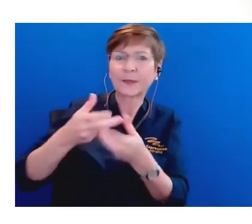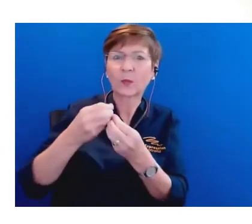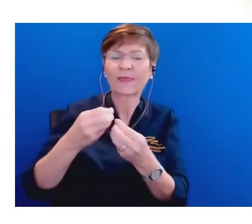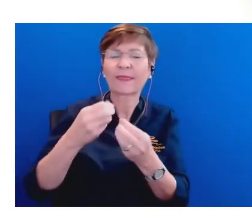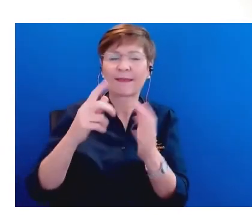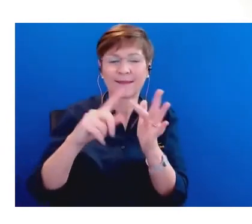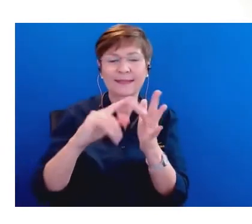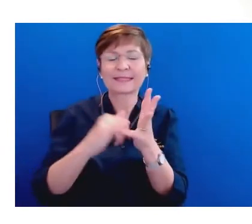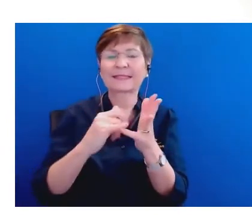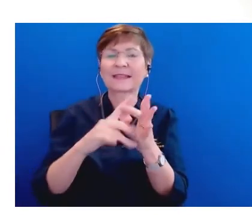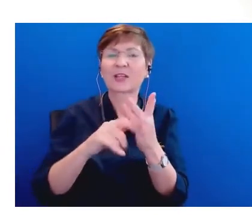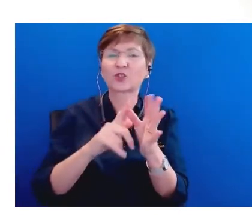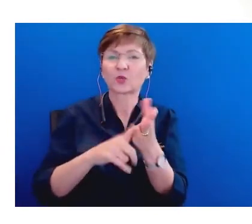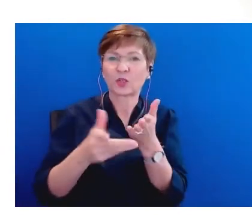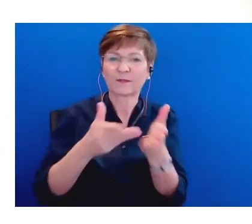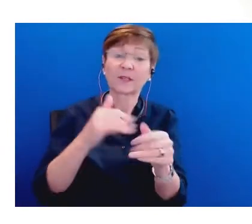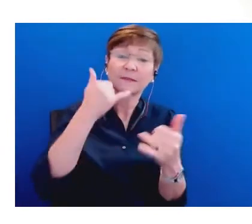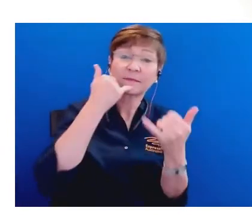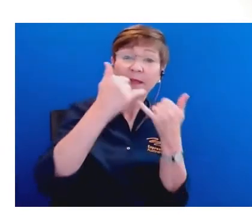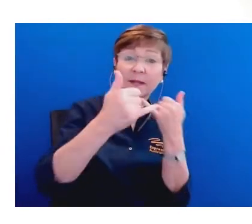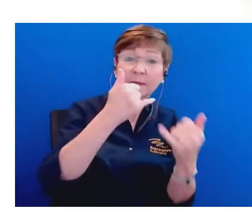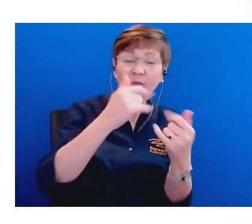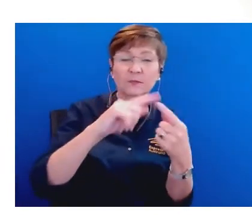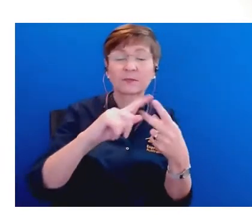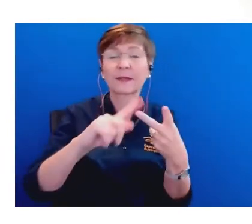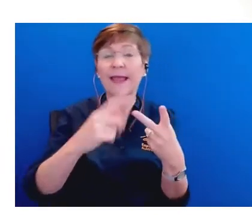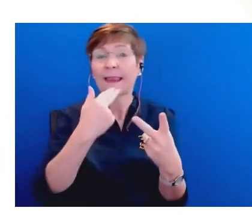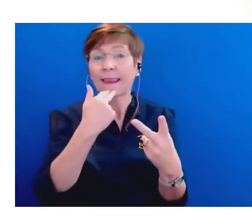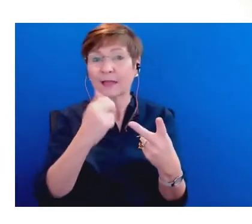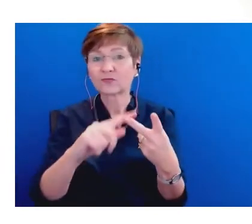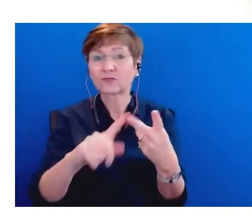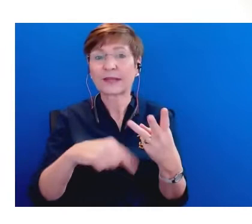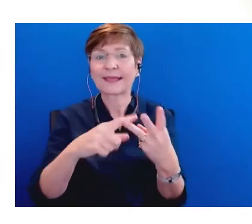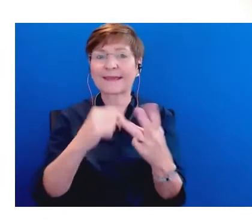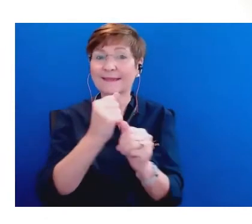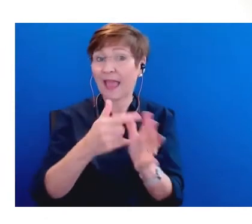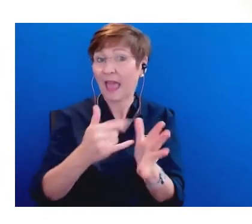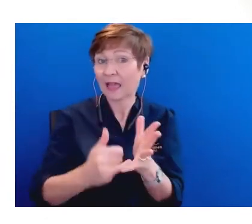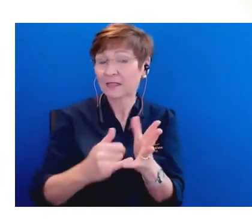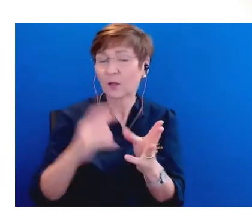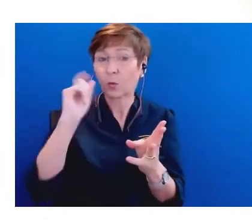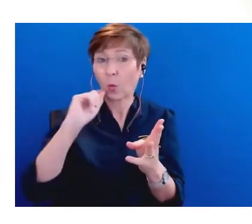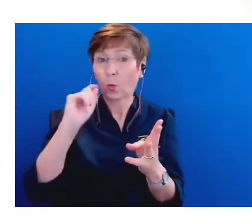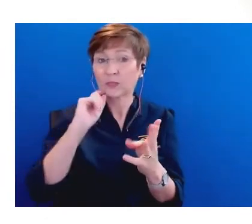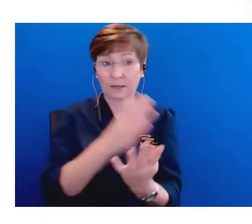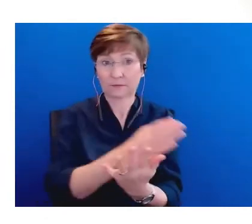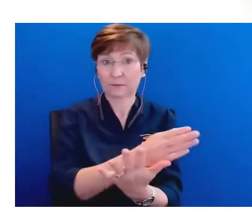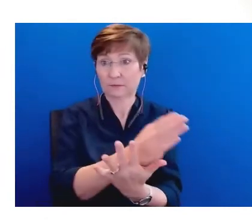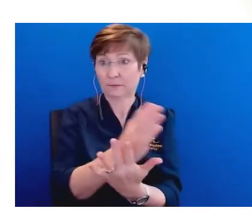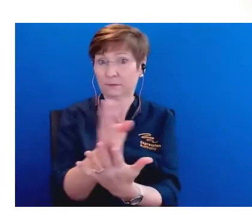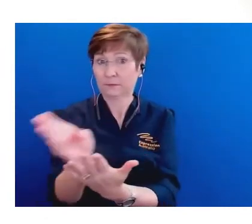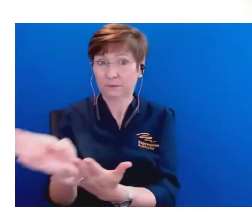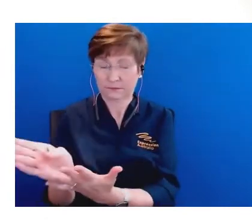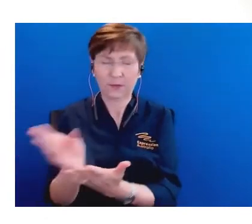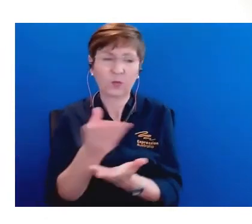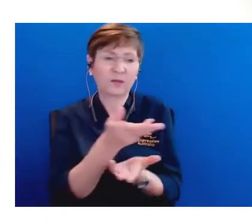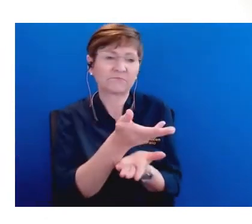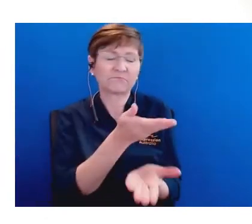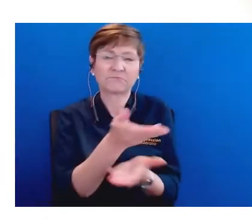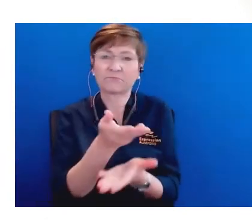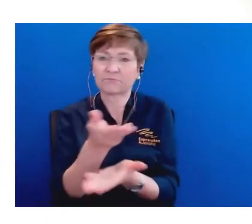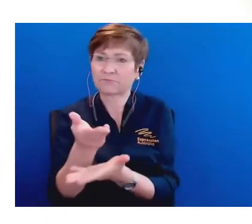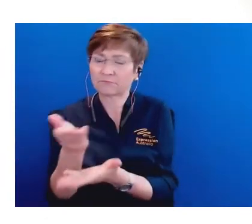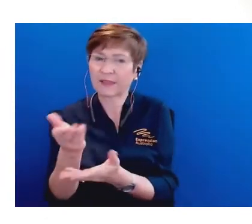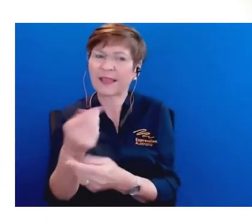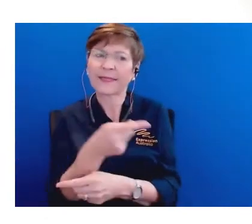from telecommunications, electricity, gas and water retailers. And they talked about a range of